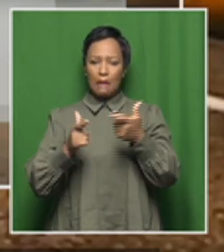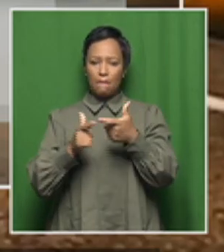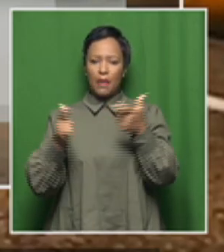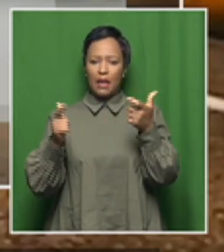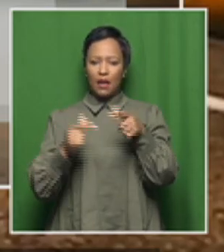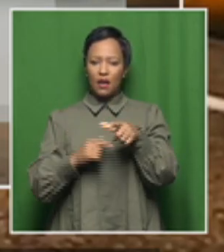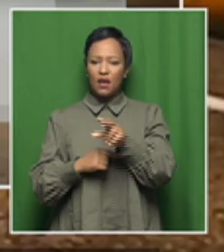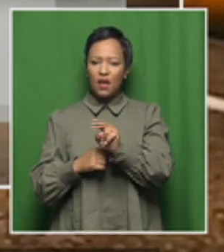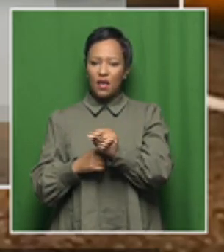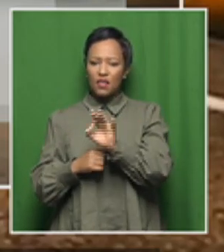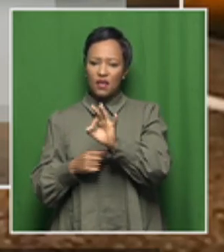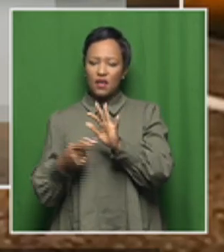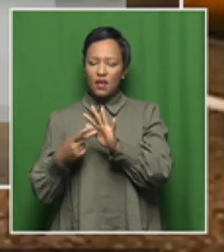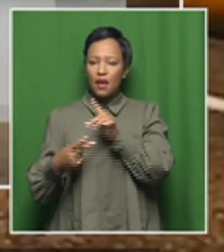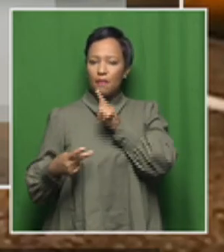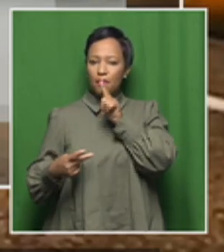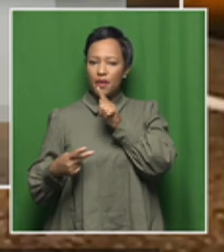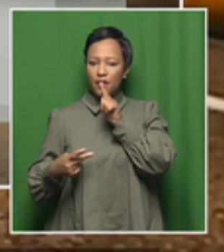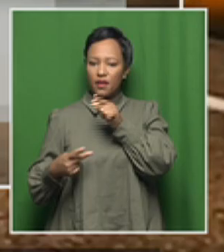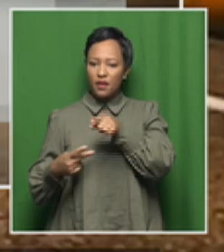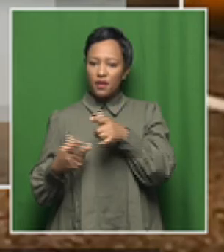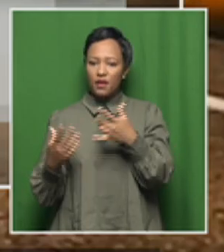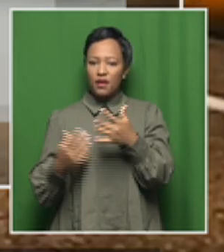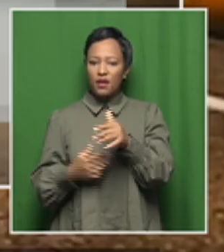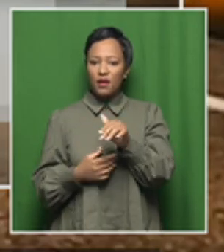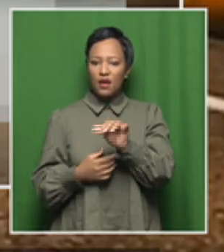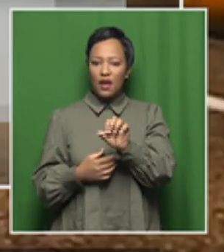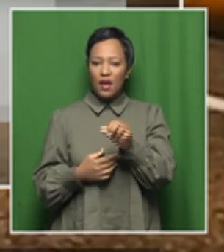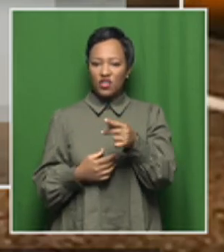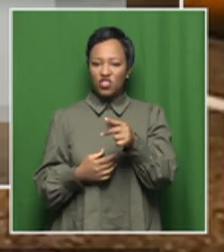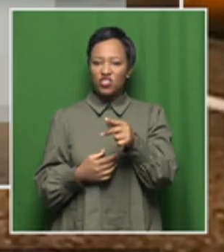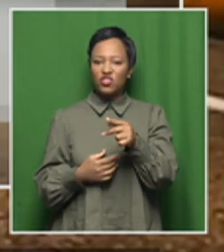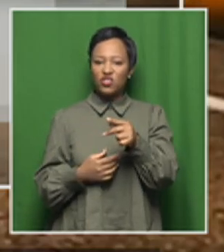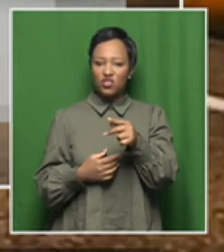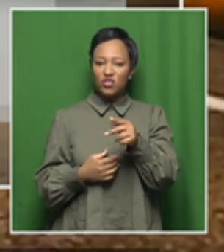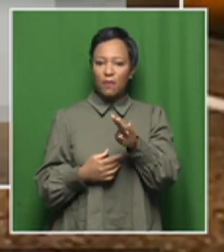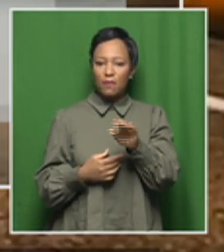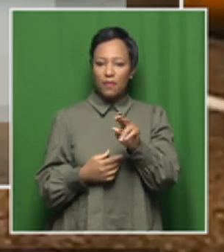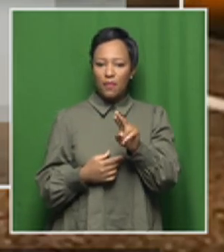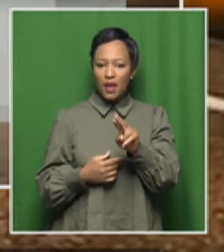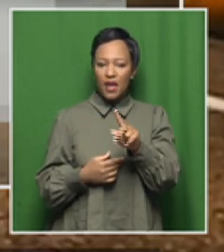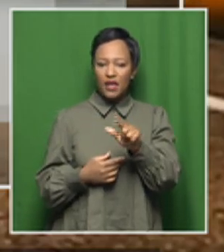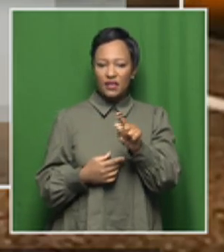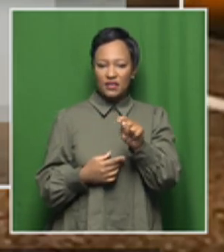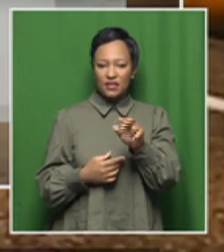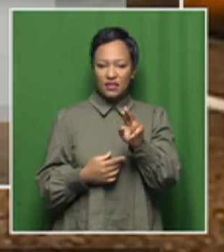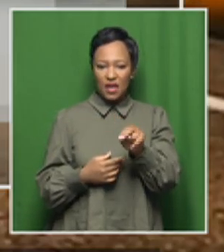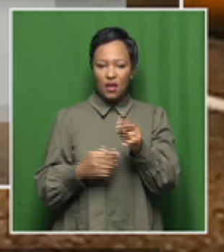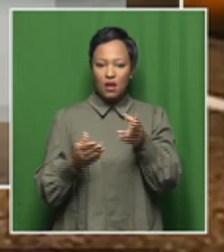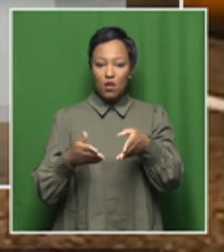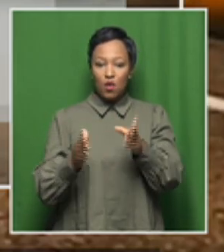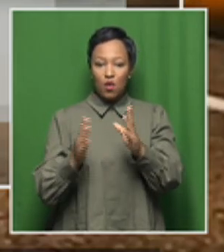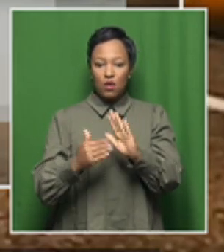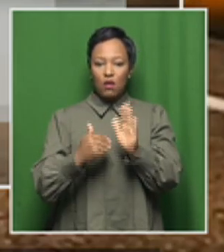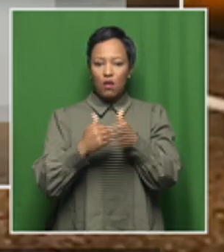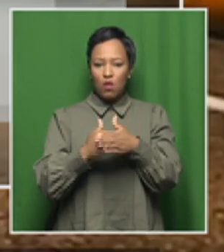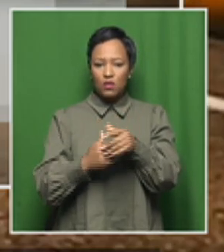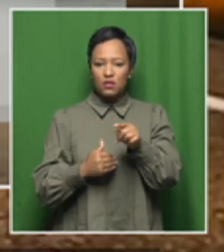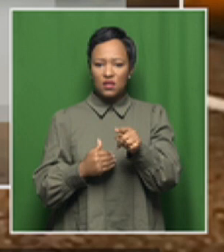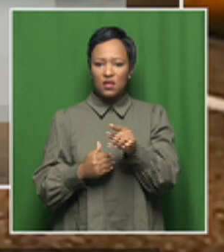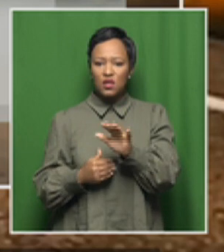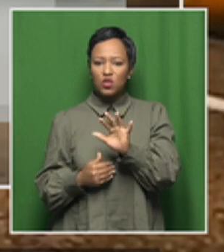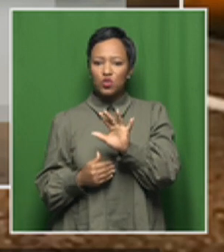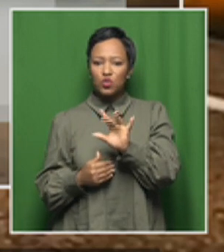N3 between Pietermaritzburg and Ashburton. So from New England Road down to Ashburton, the N3 will be closed for blasting on Tuesday, Wednesday